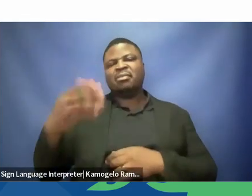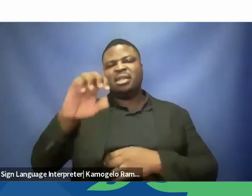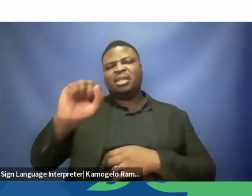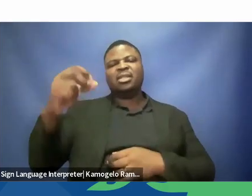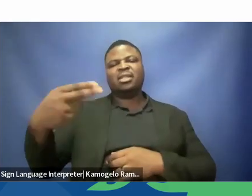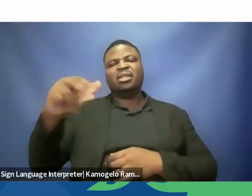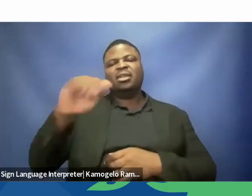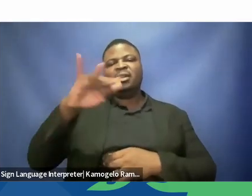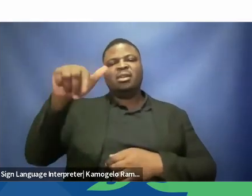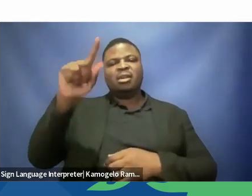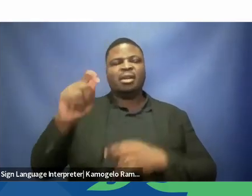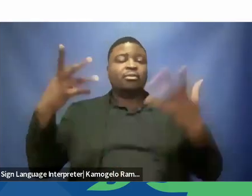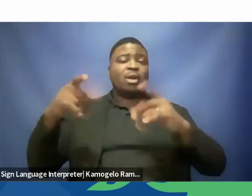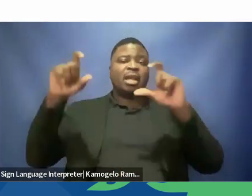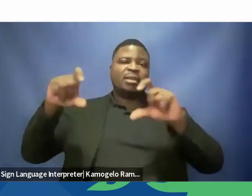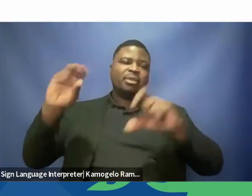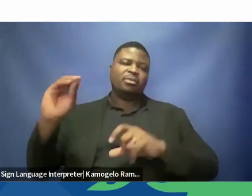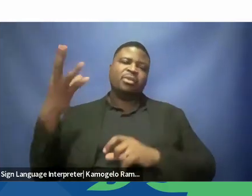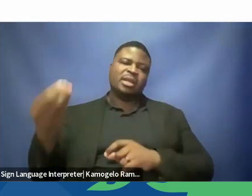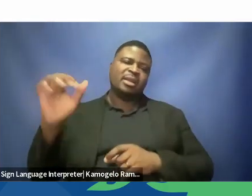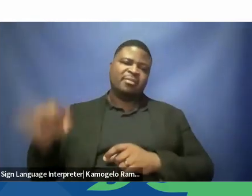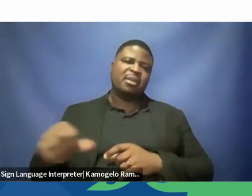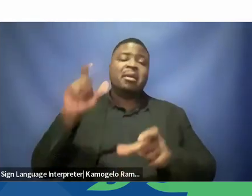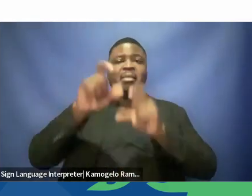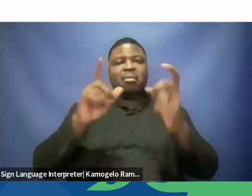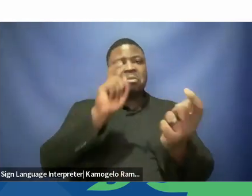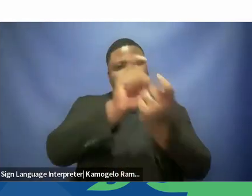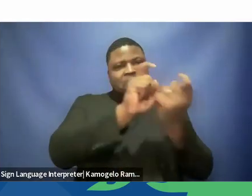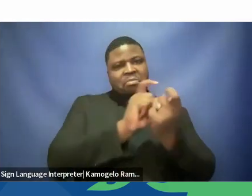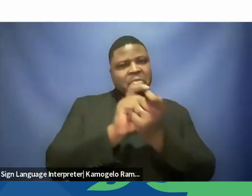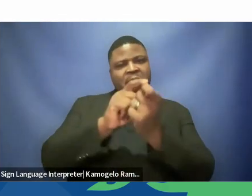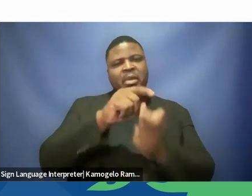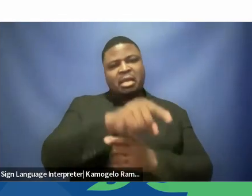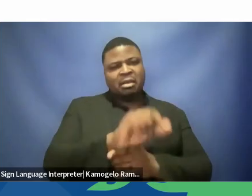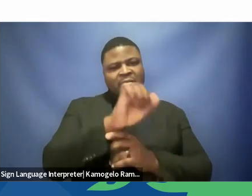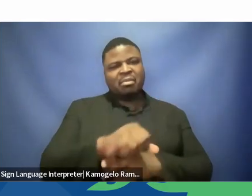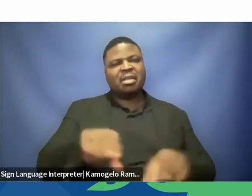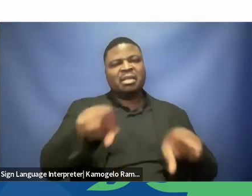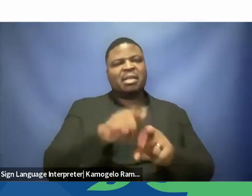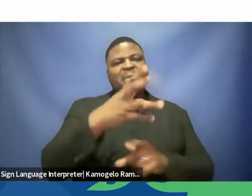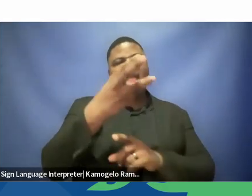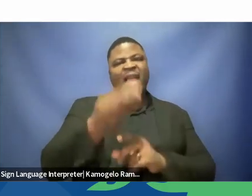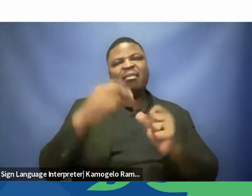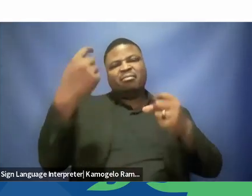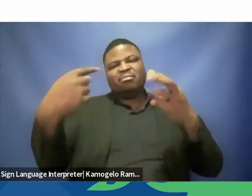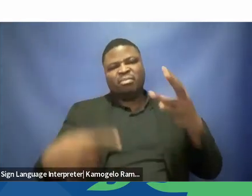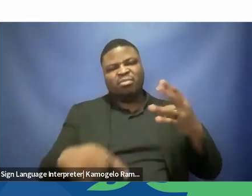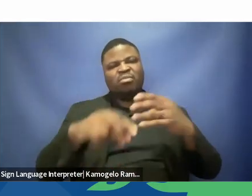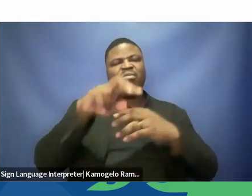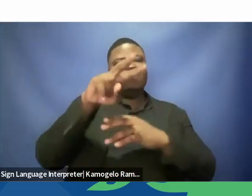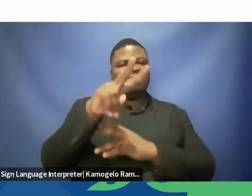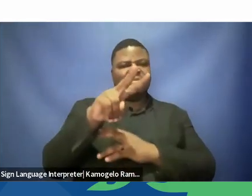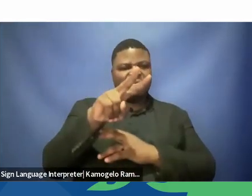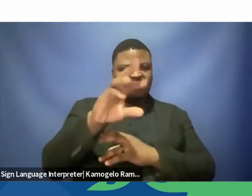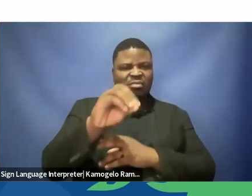engage, and you have chemsex encounters in places like that. And then there are other farms like Volkop and Windpomp and Rustic Farms. and